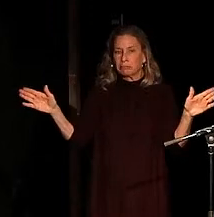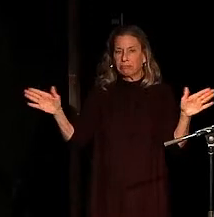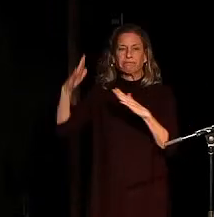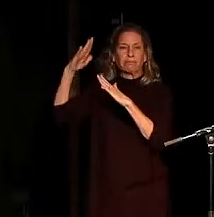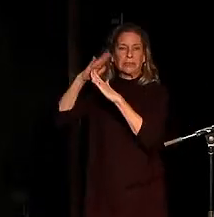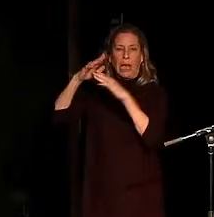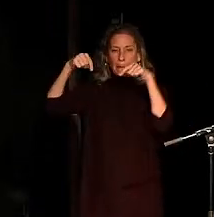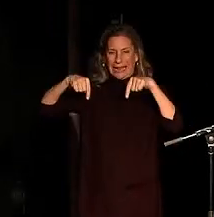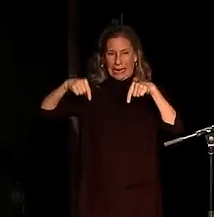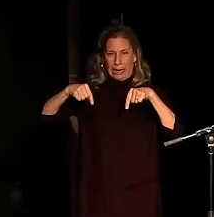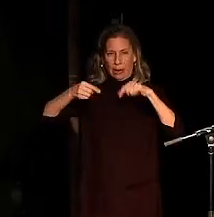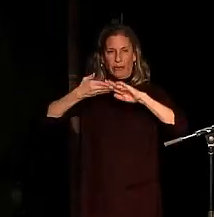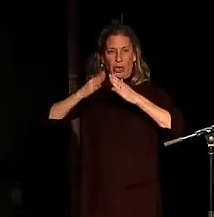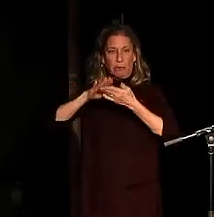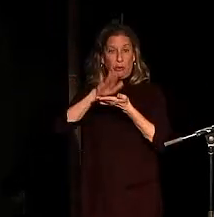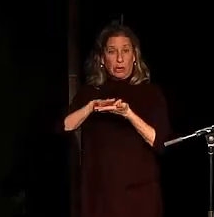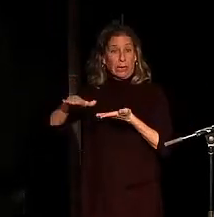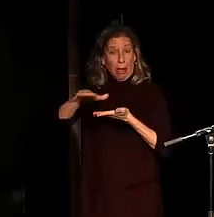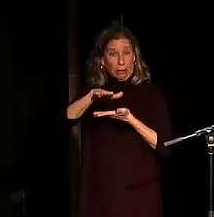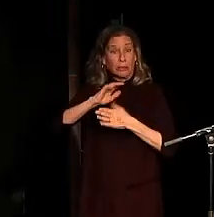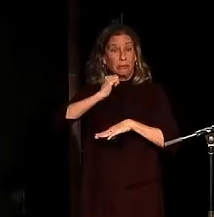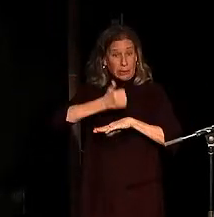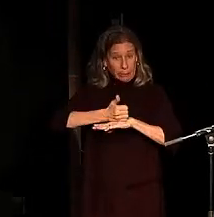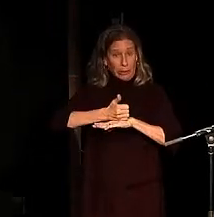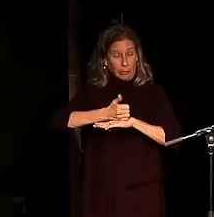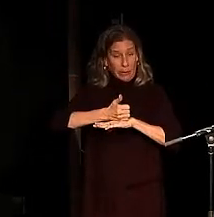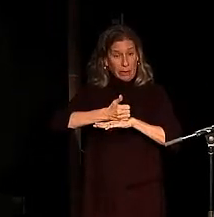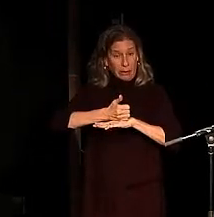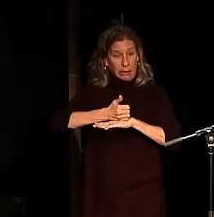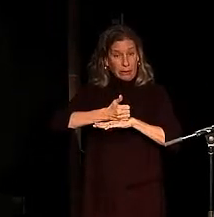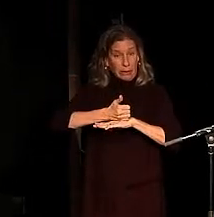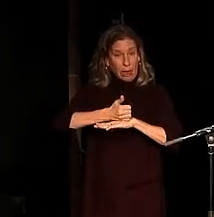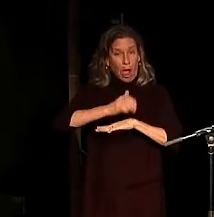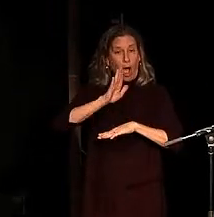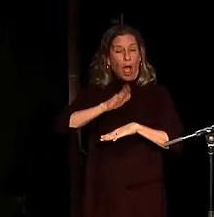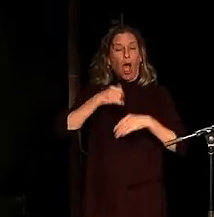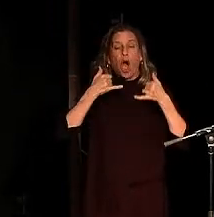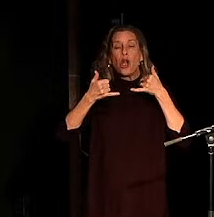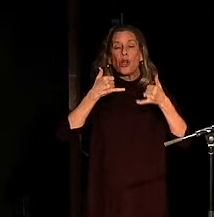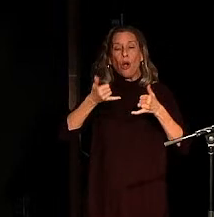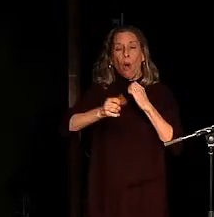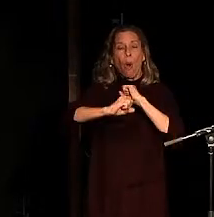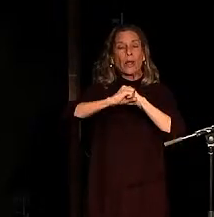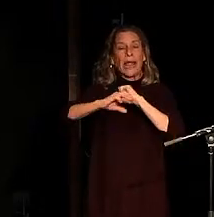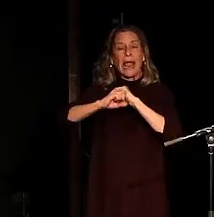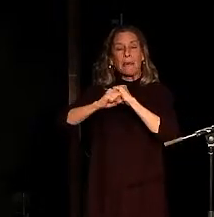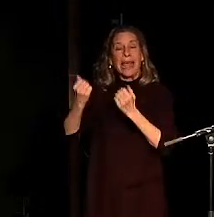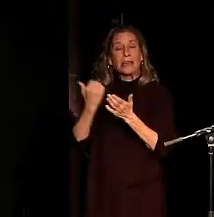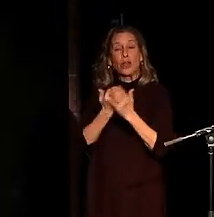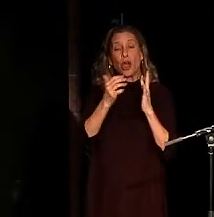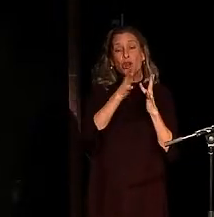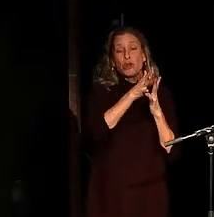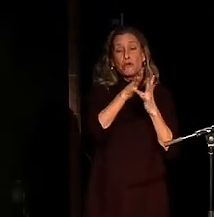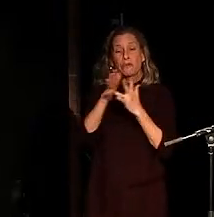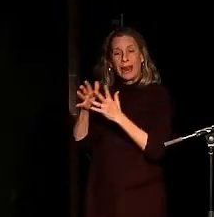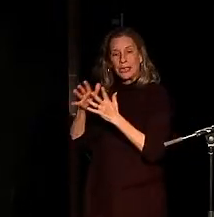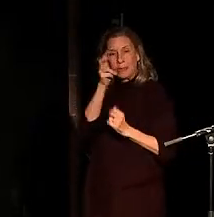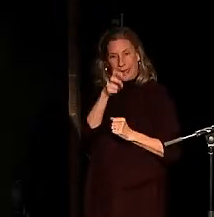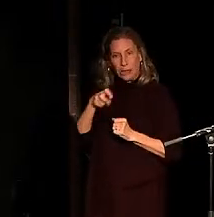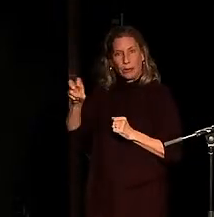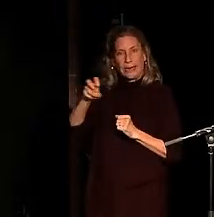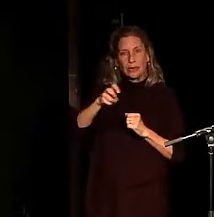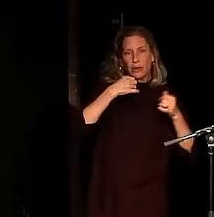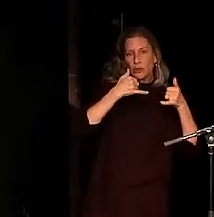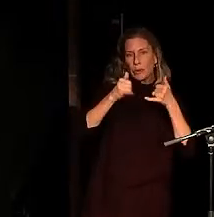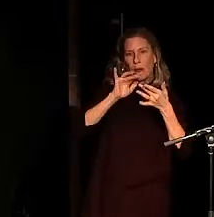community colleges. We implemented a call campaign to new freshmen and transfers, and I'd